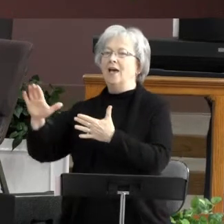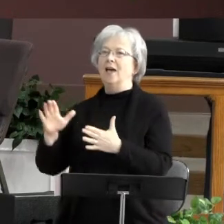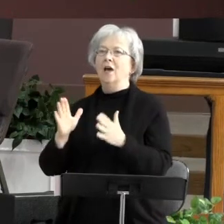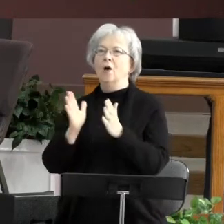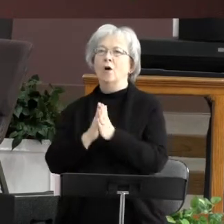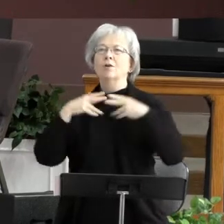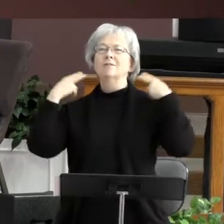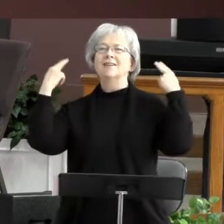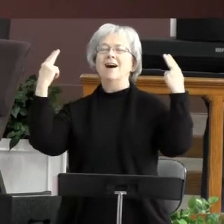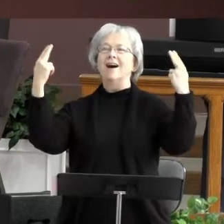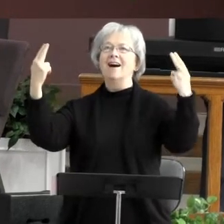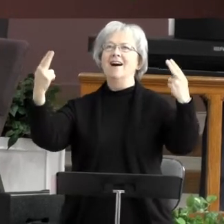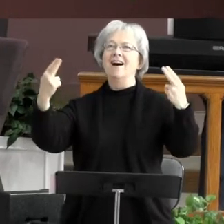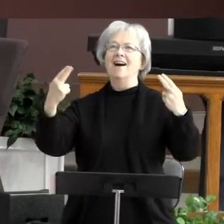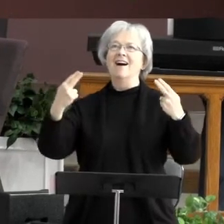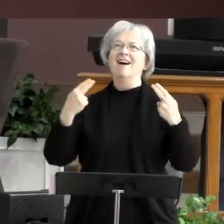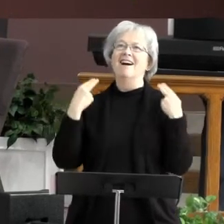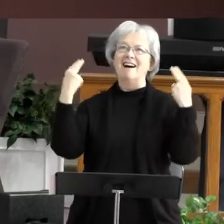away.